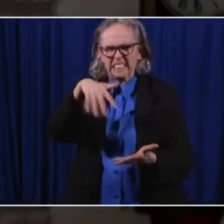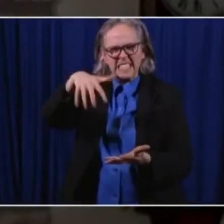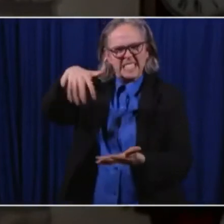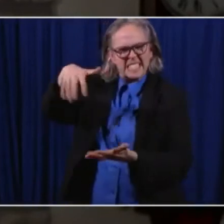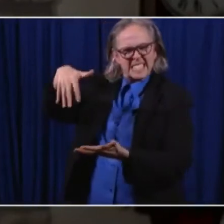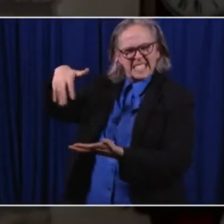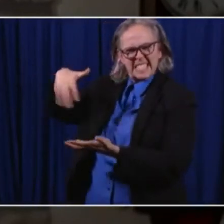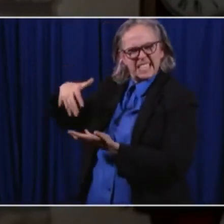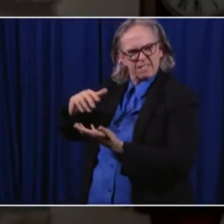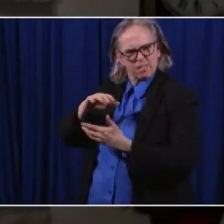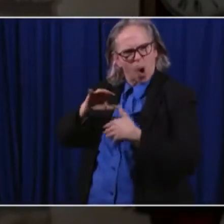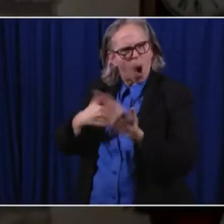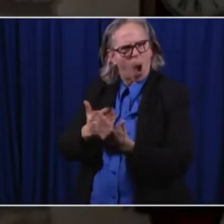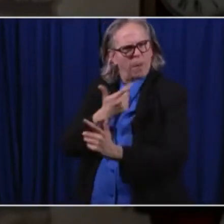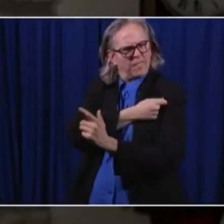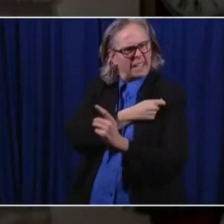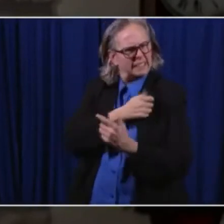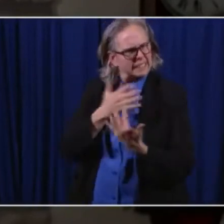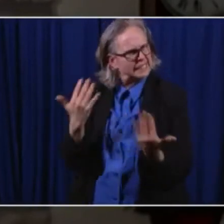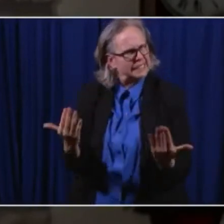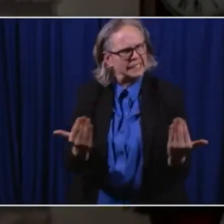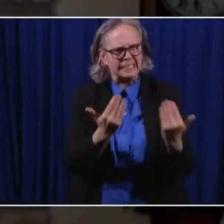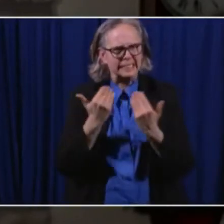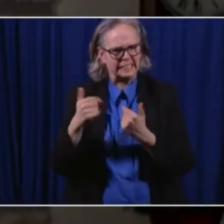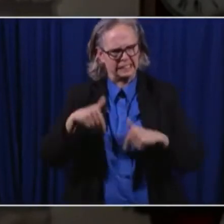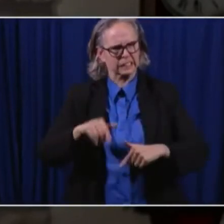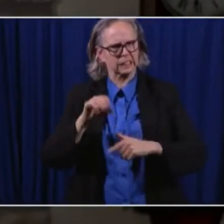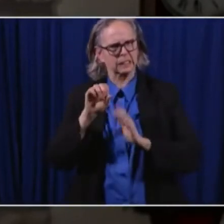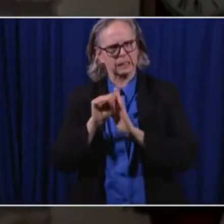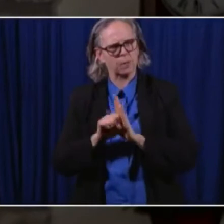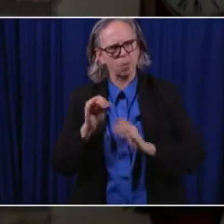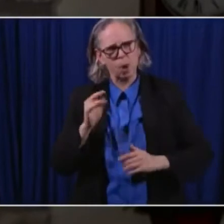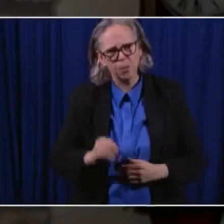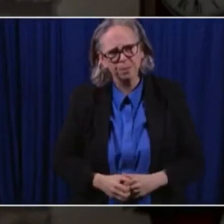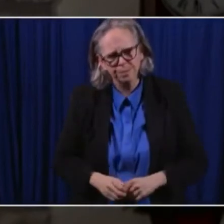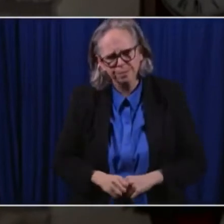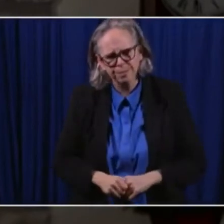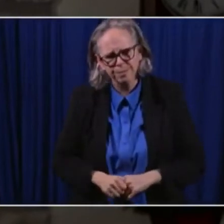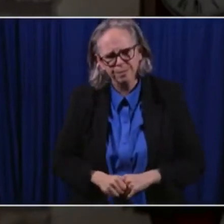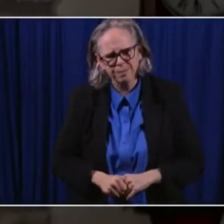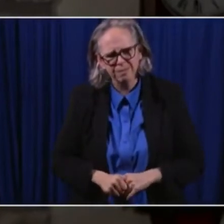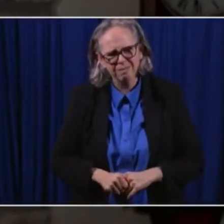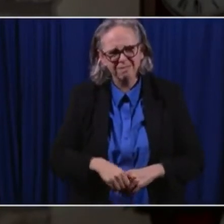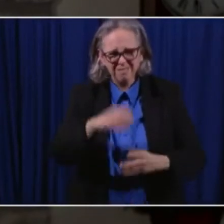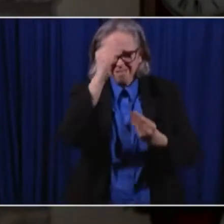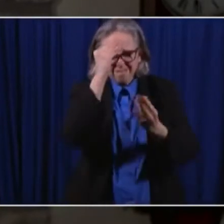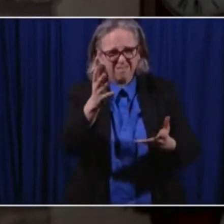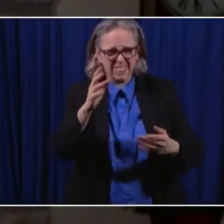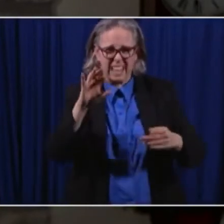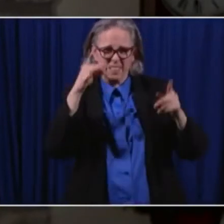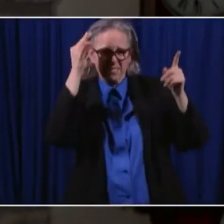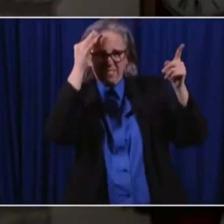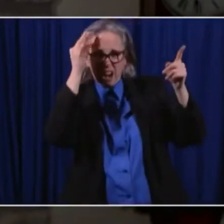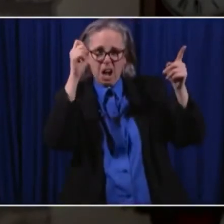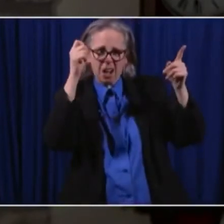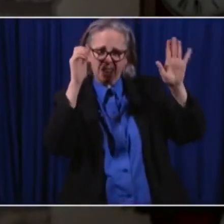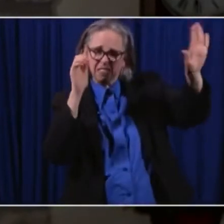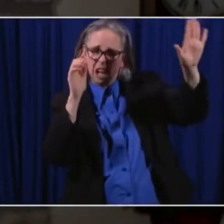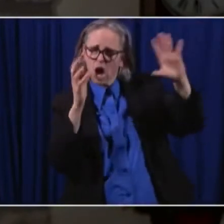So, that's. You heard the same explanation from the federal government that we did, which is